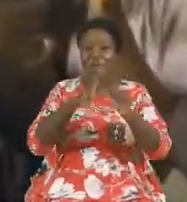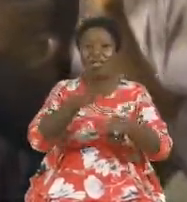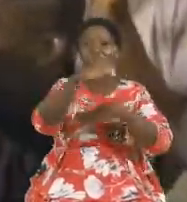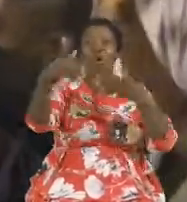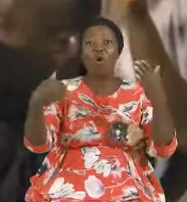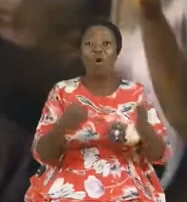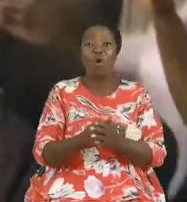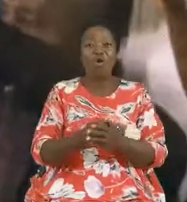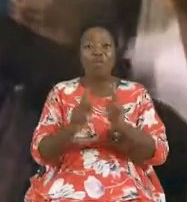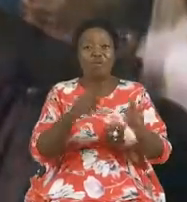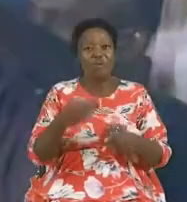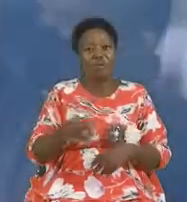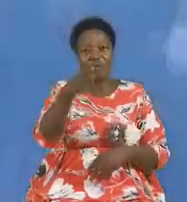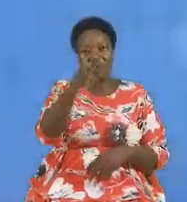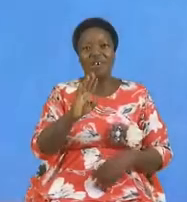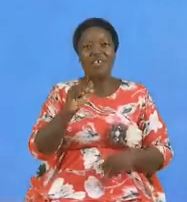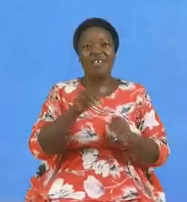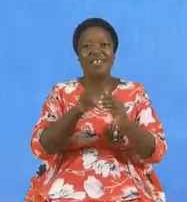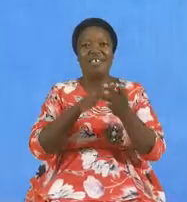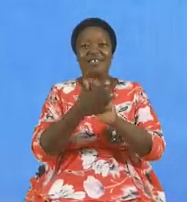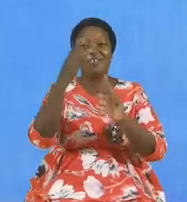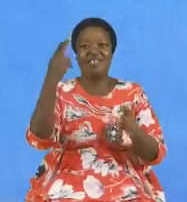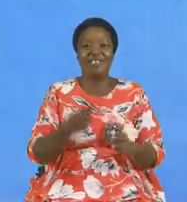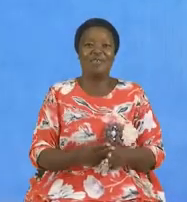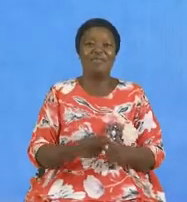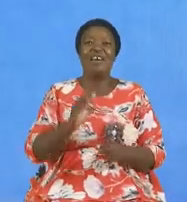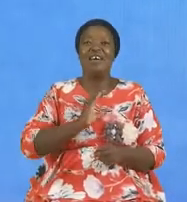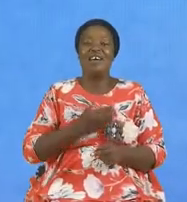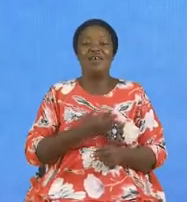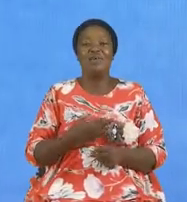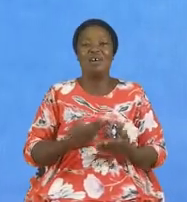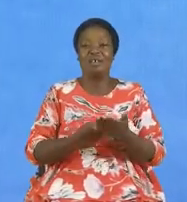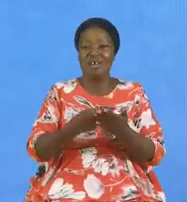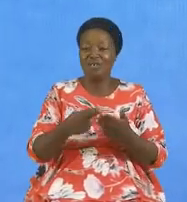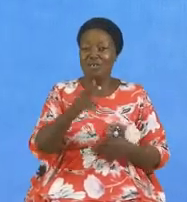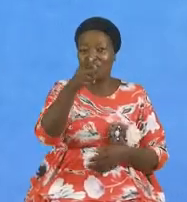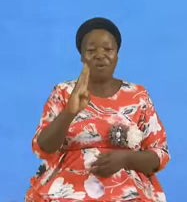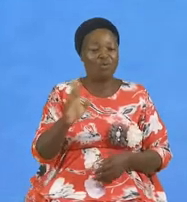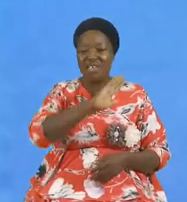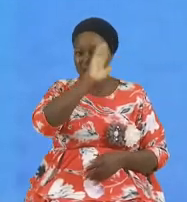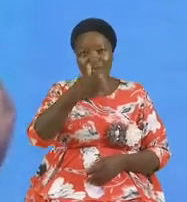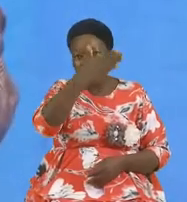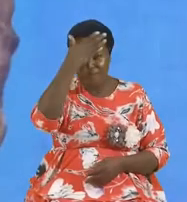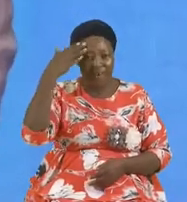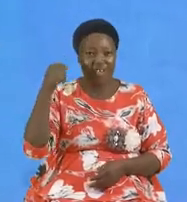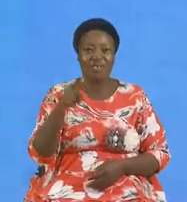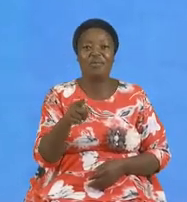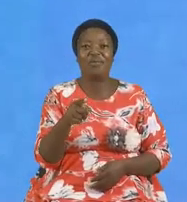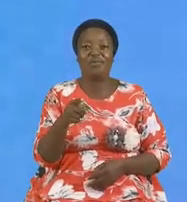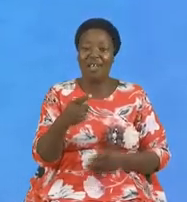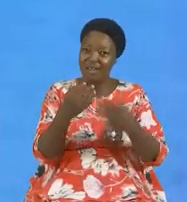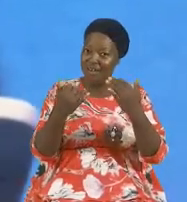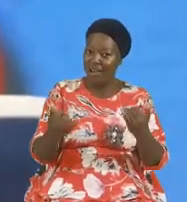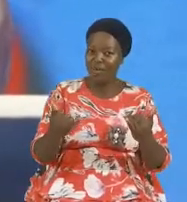will bless the just people in Jesus' name. Our righteous